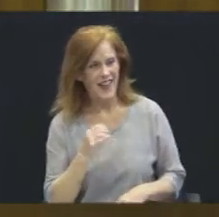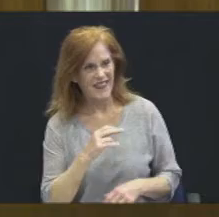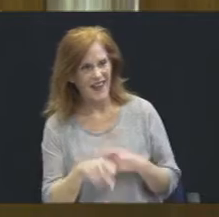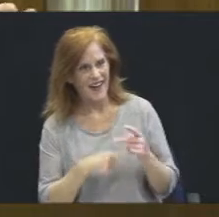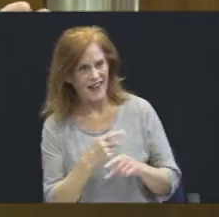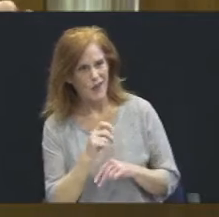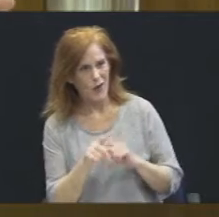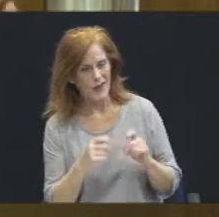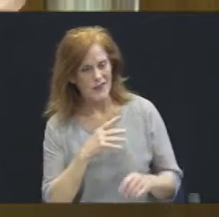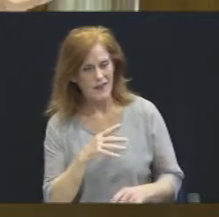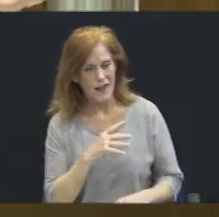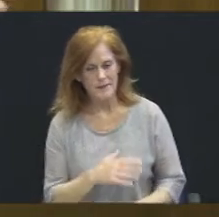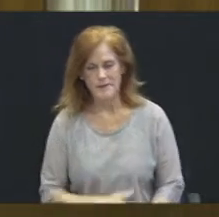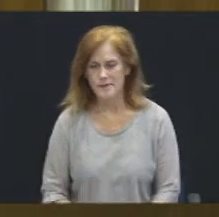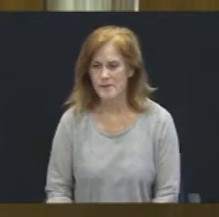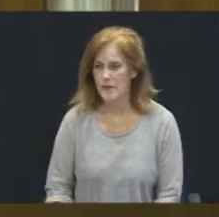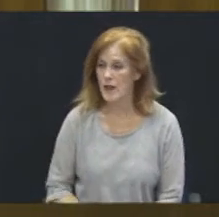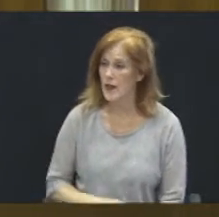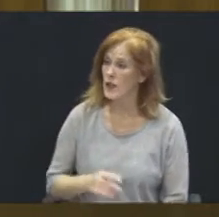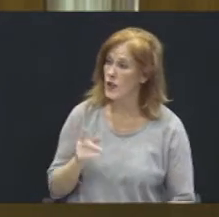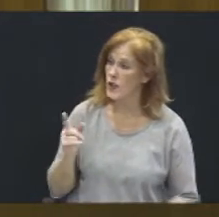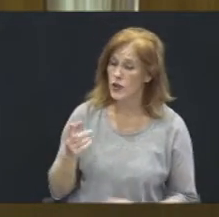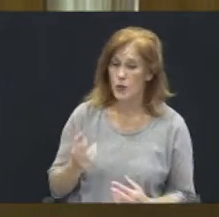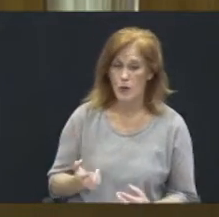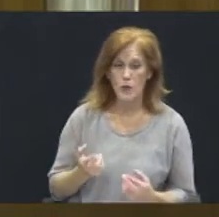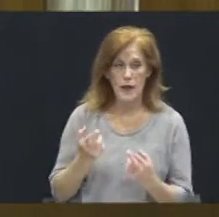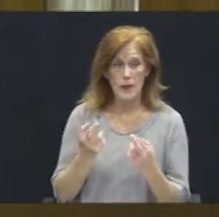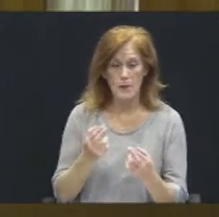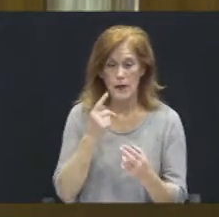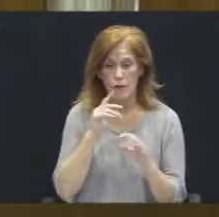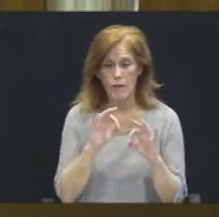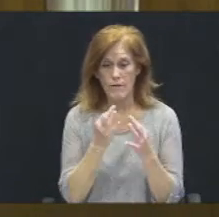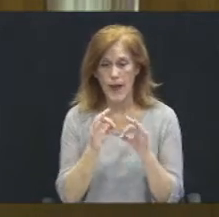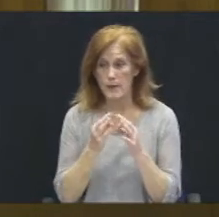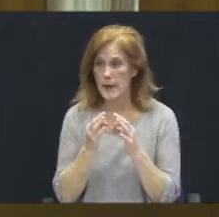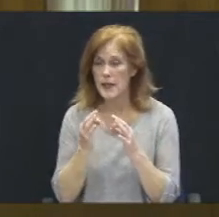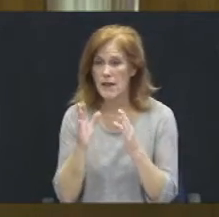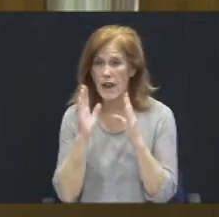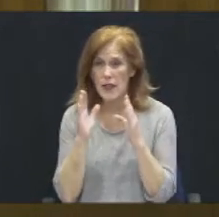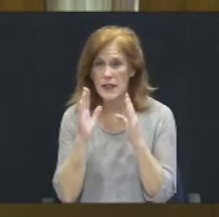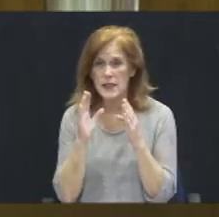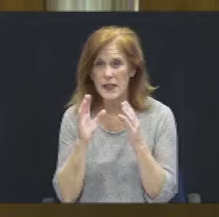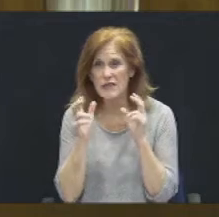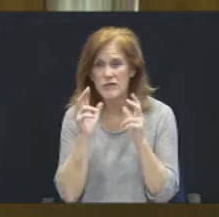questions. So what would you recommend for families that are listening and say have